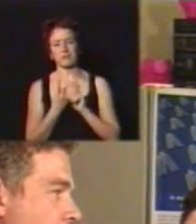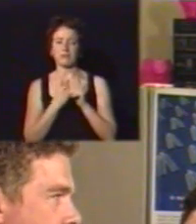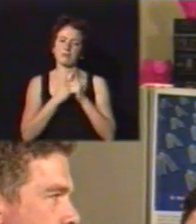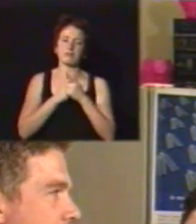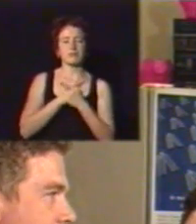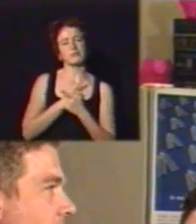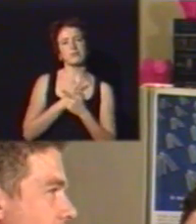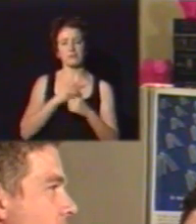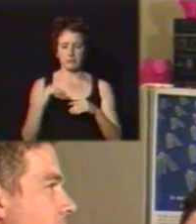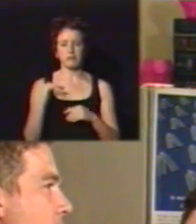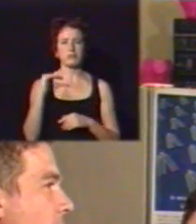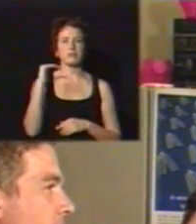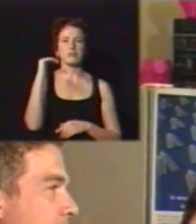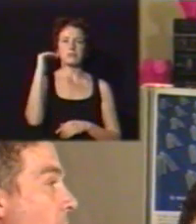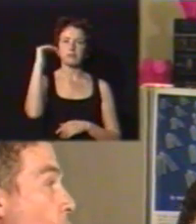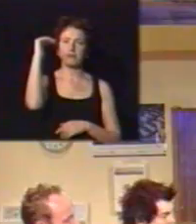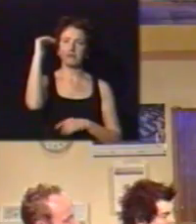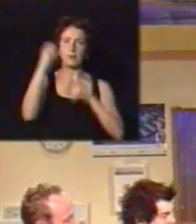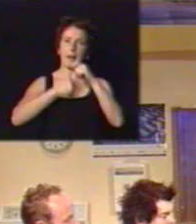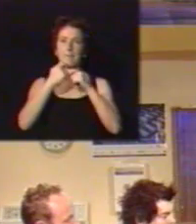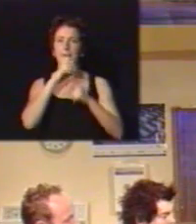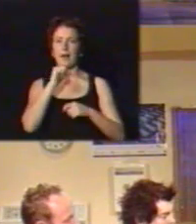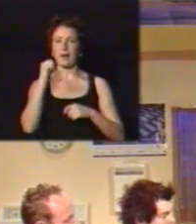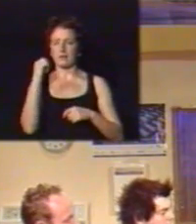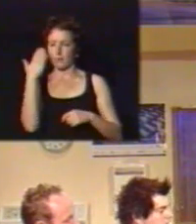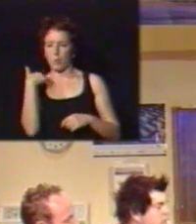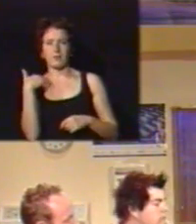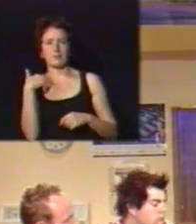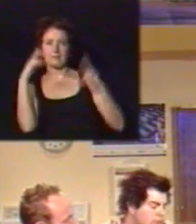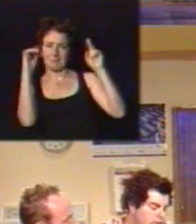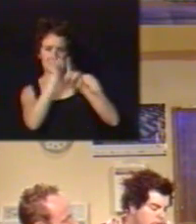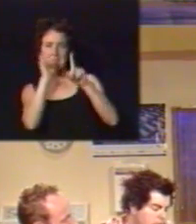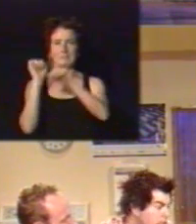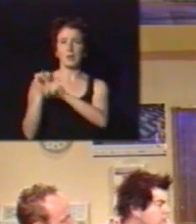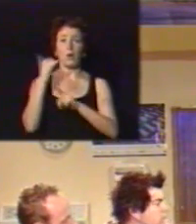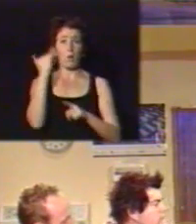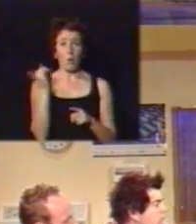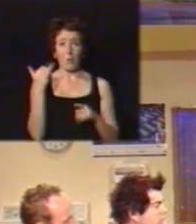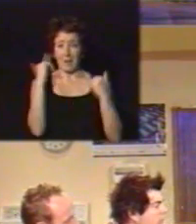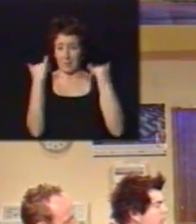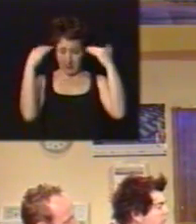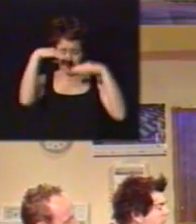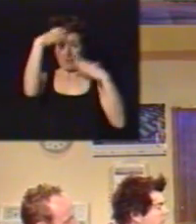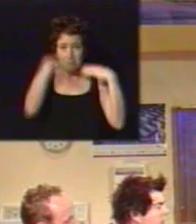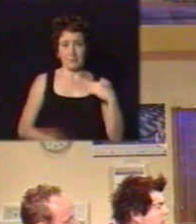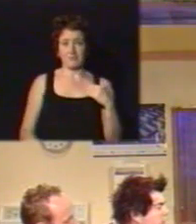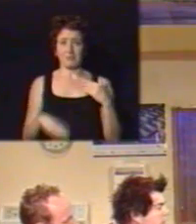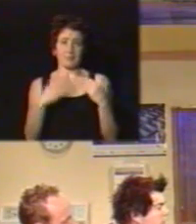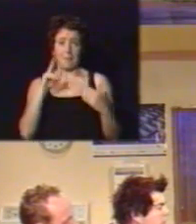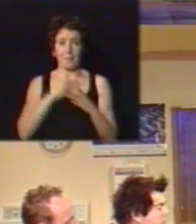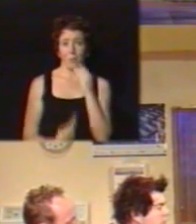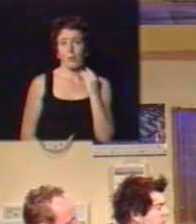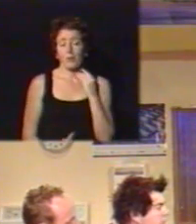to either define itself as male or female, or to define itself as an intersex person. And exactly, and more